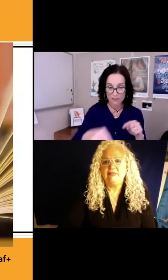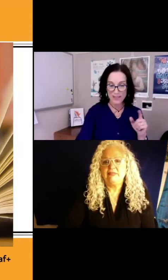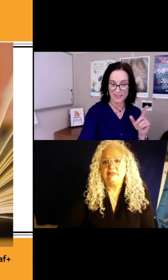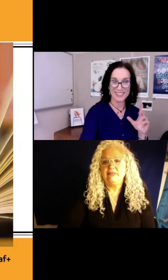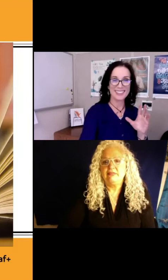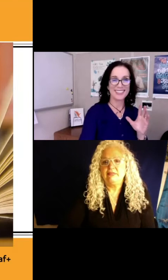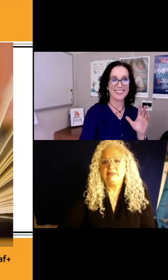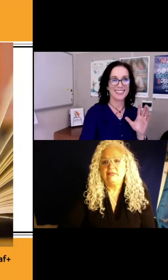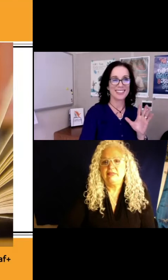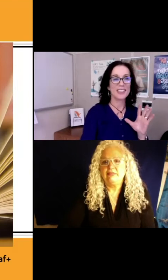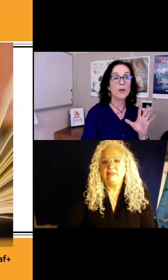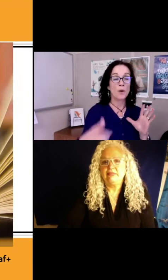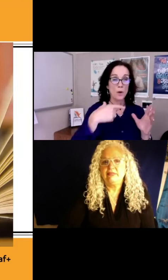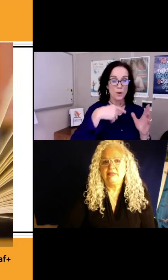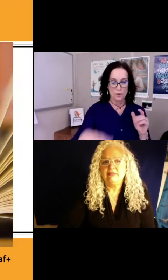Okay, thank you for coming.